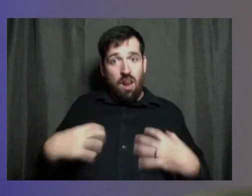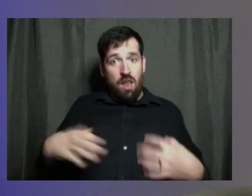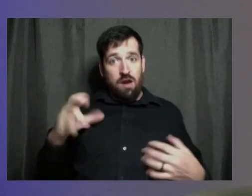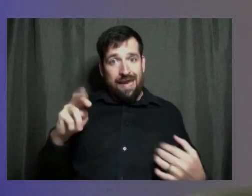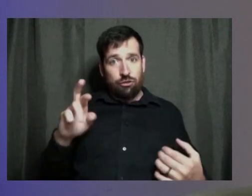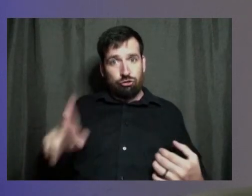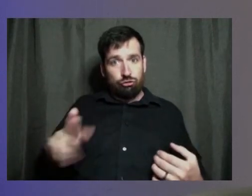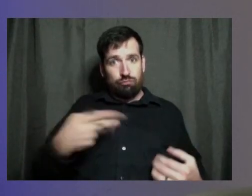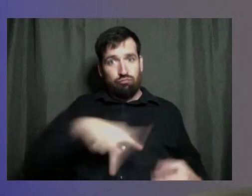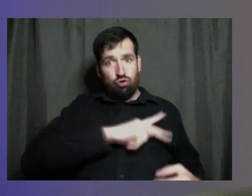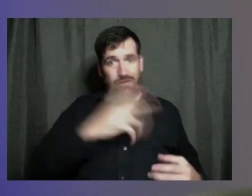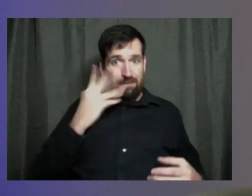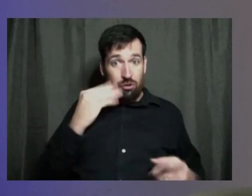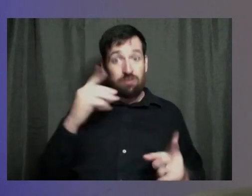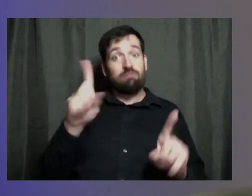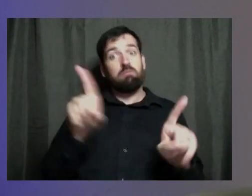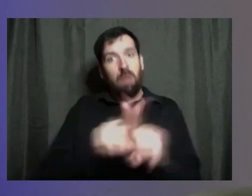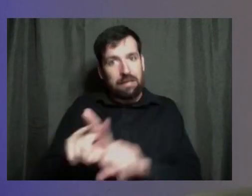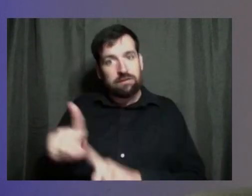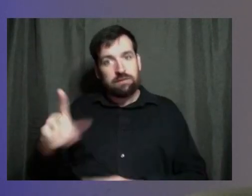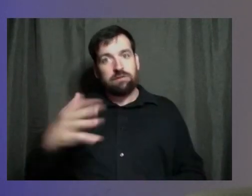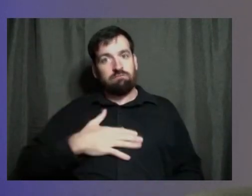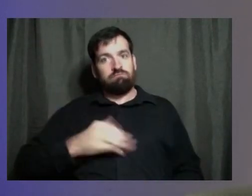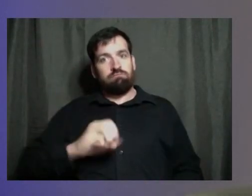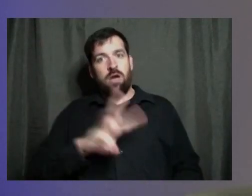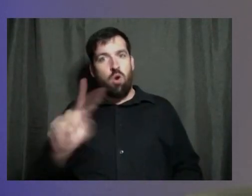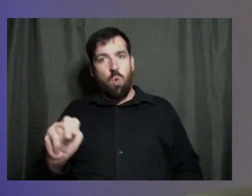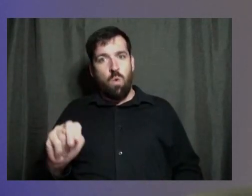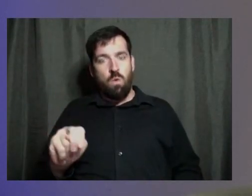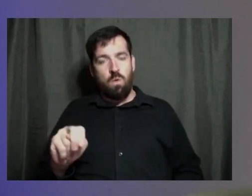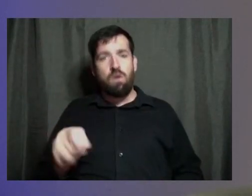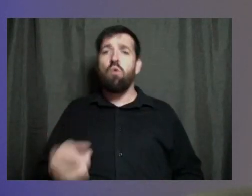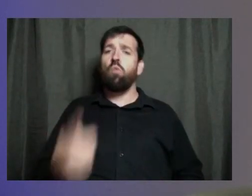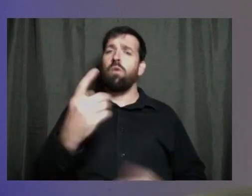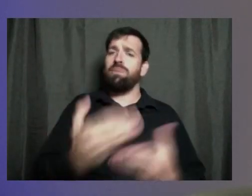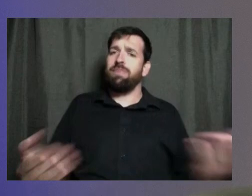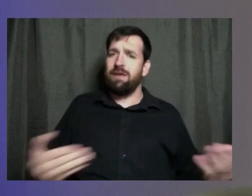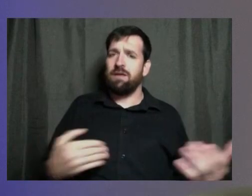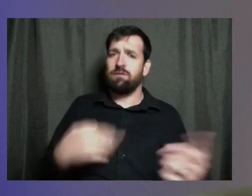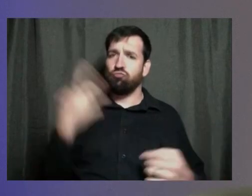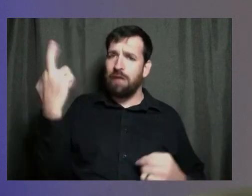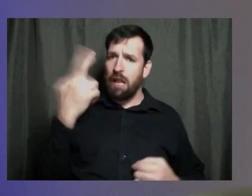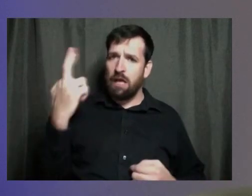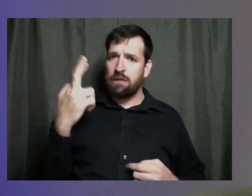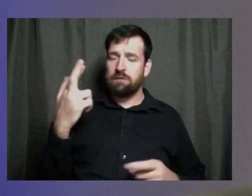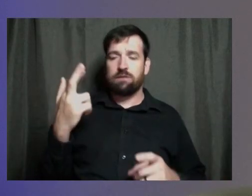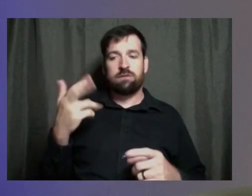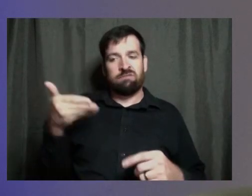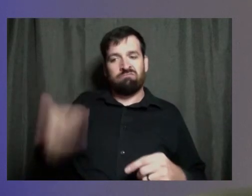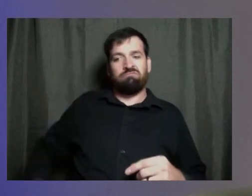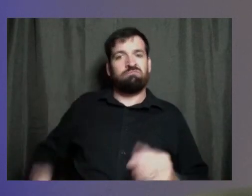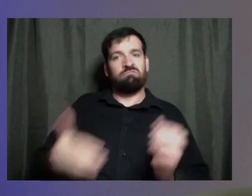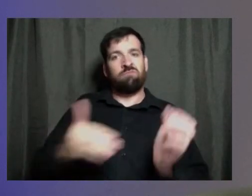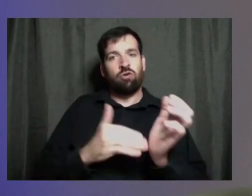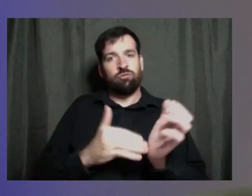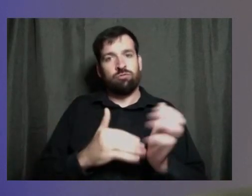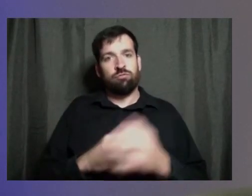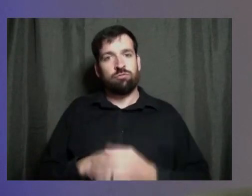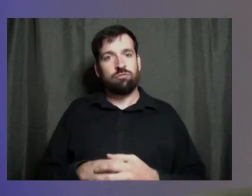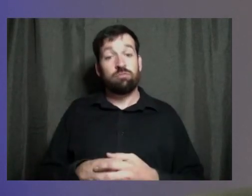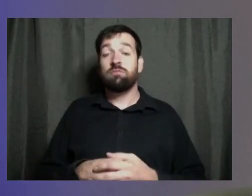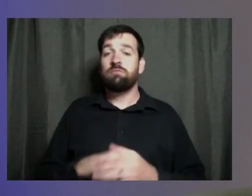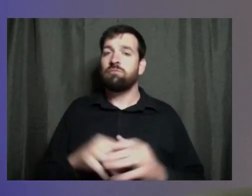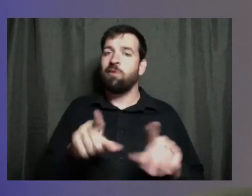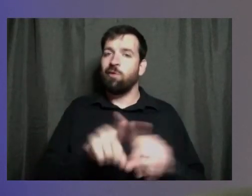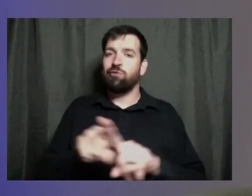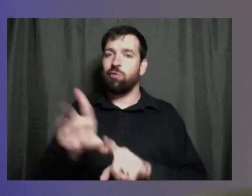my own experience. And then I think one of the things that you realize as a physician, and I think as a care team,